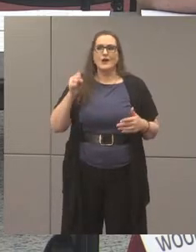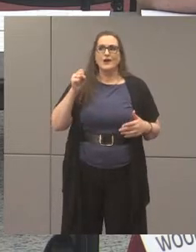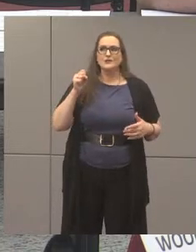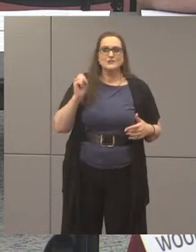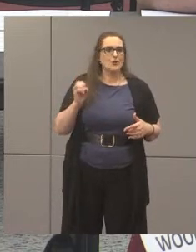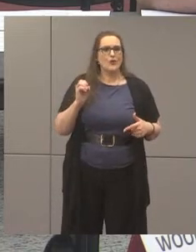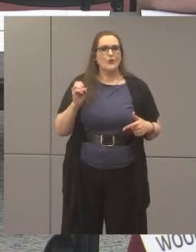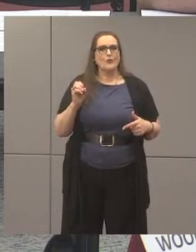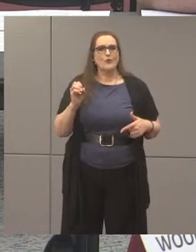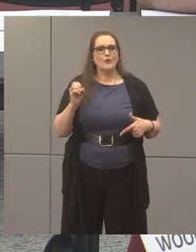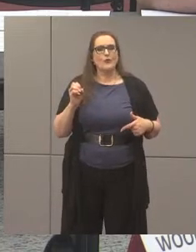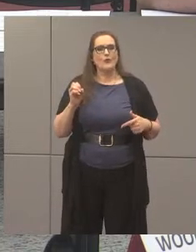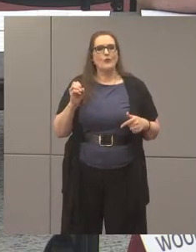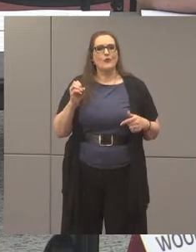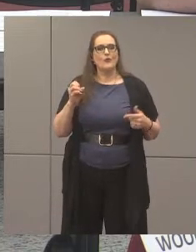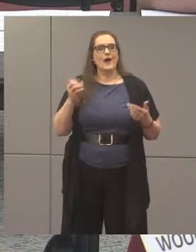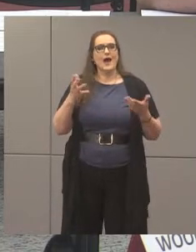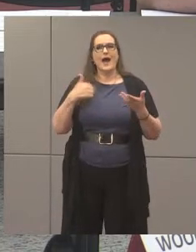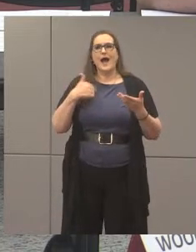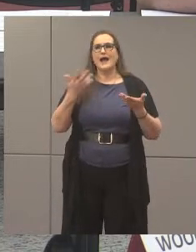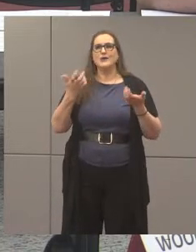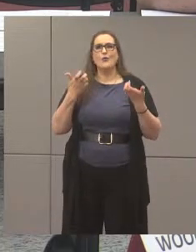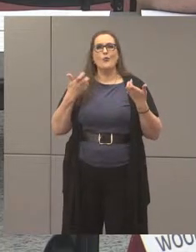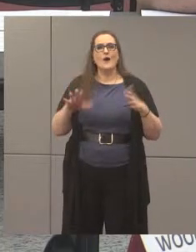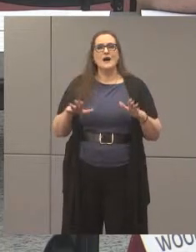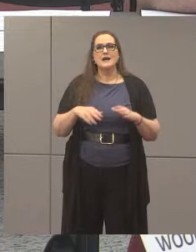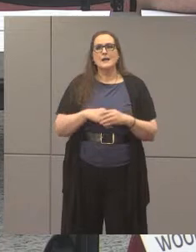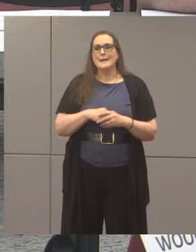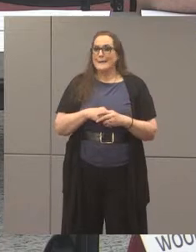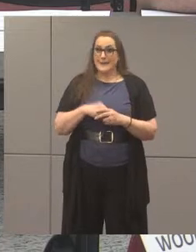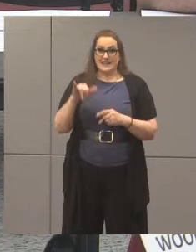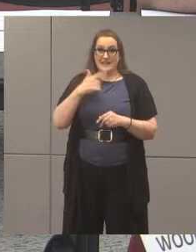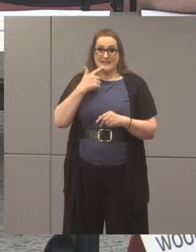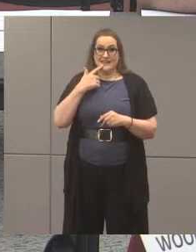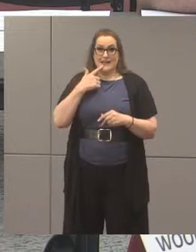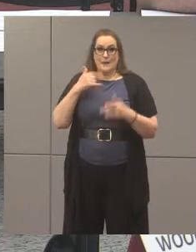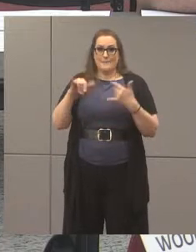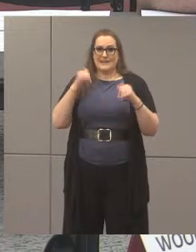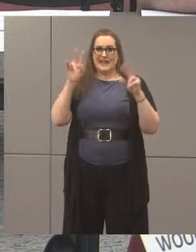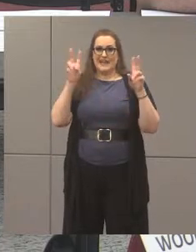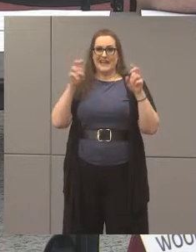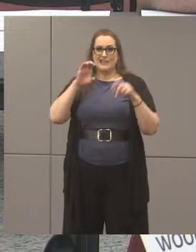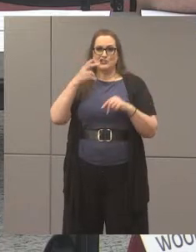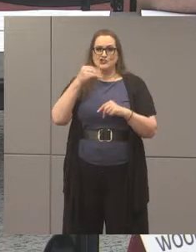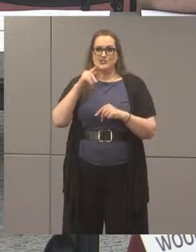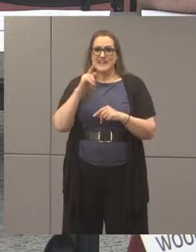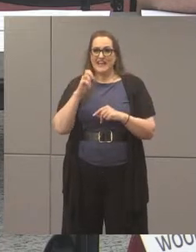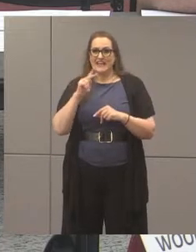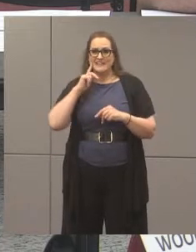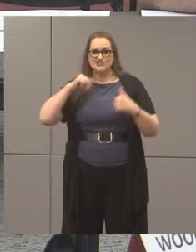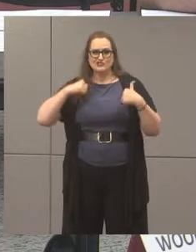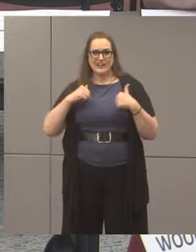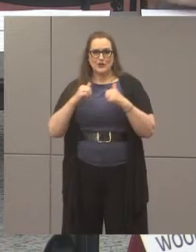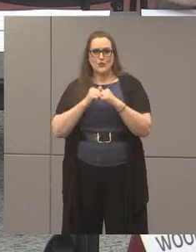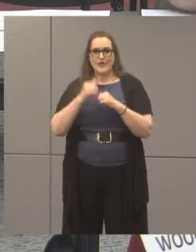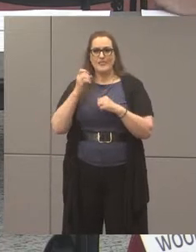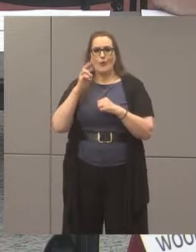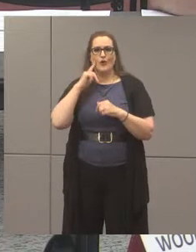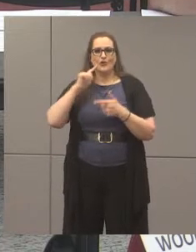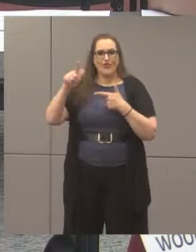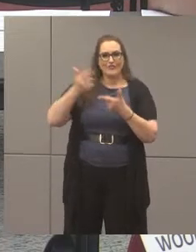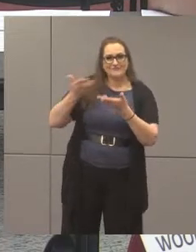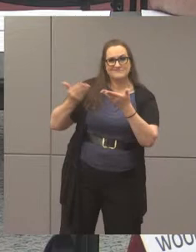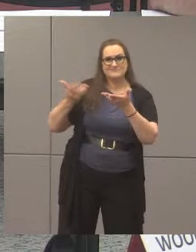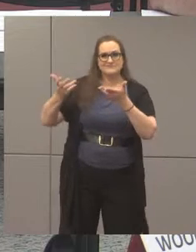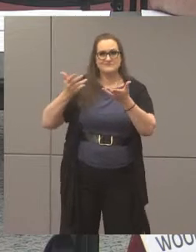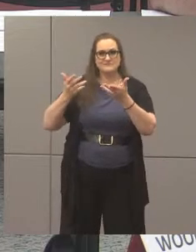So I just don't want to, like I said, play chicken with Oracle. The